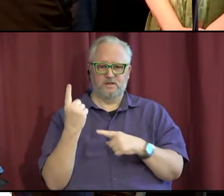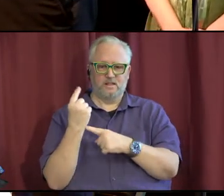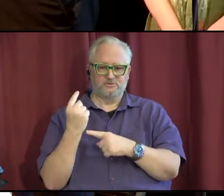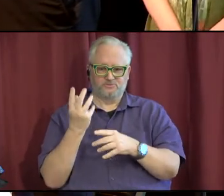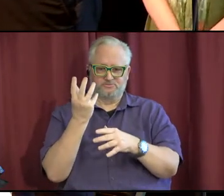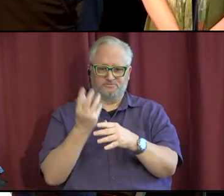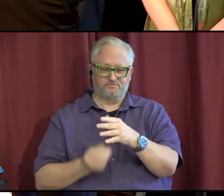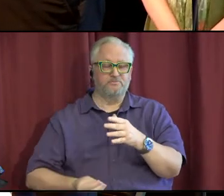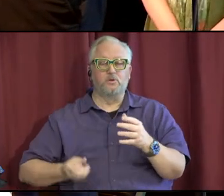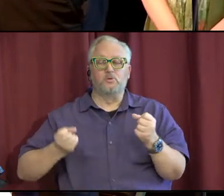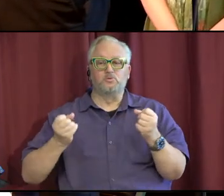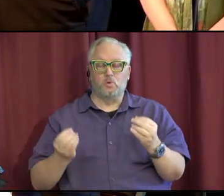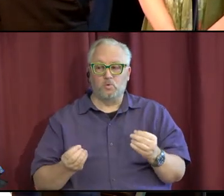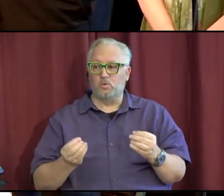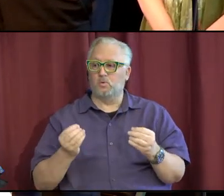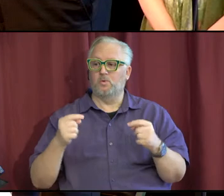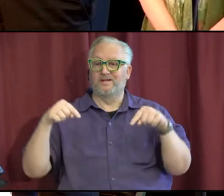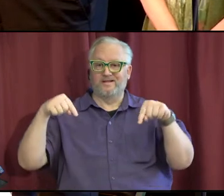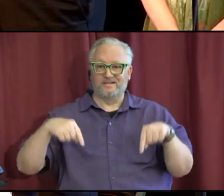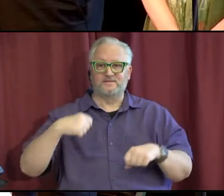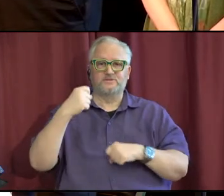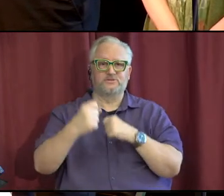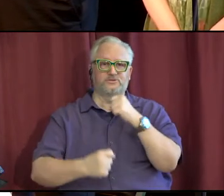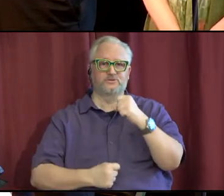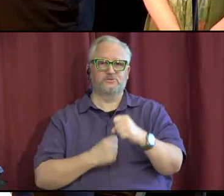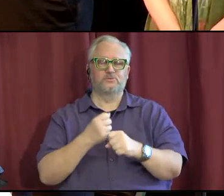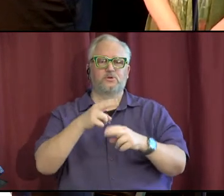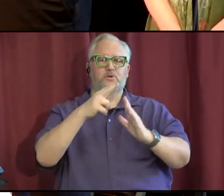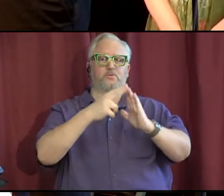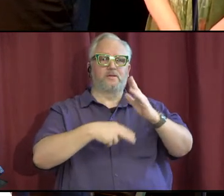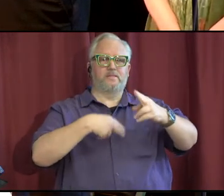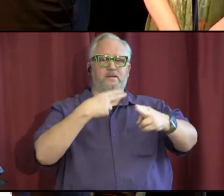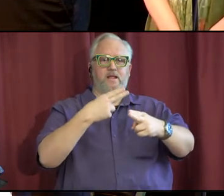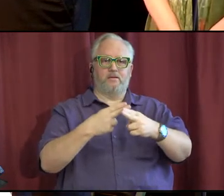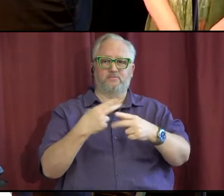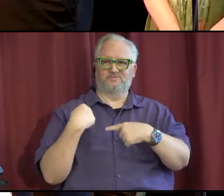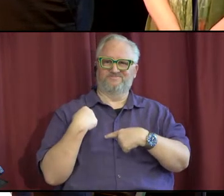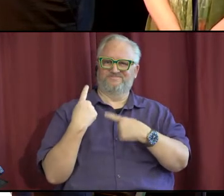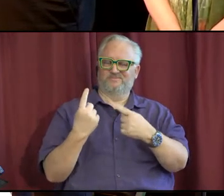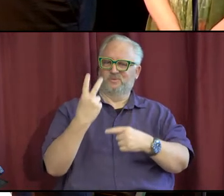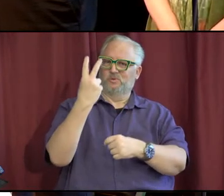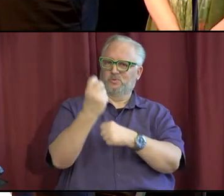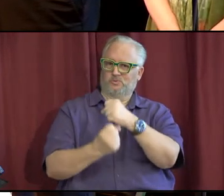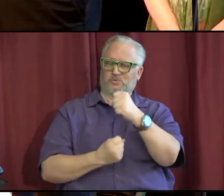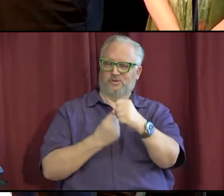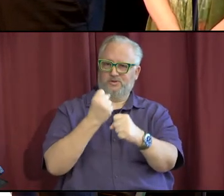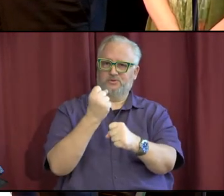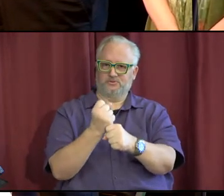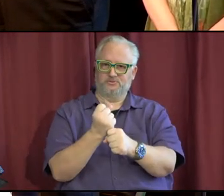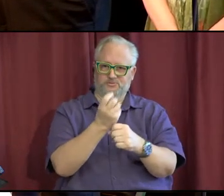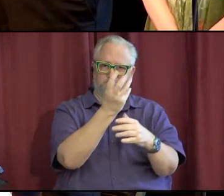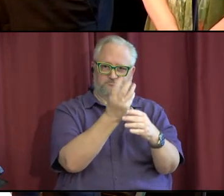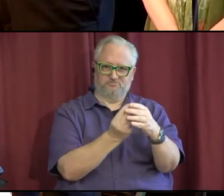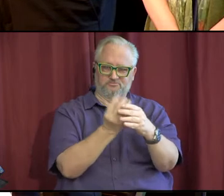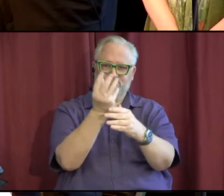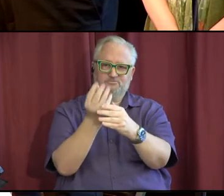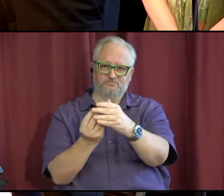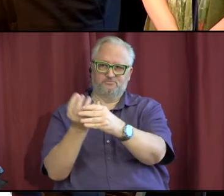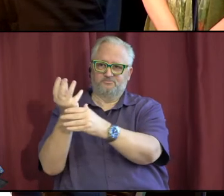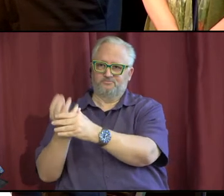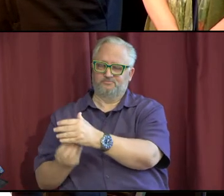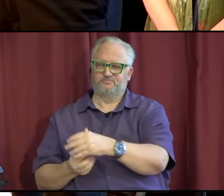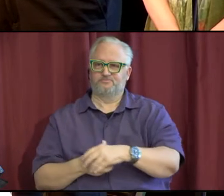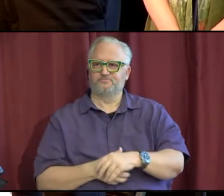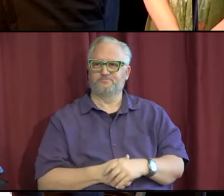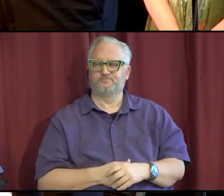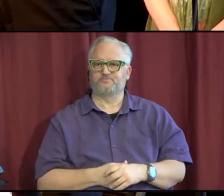year. And so this year, we will hear the names of those who have died over the